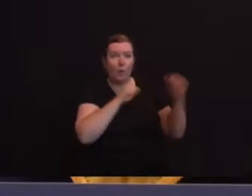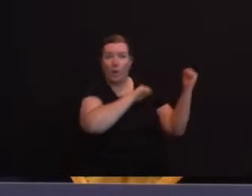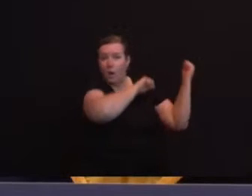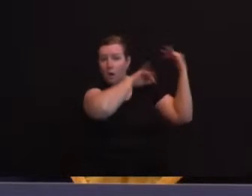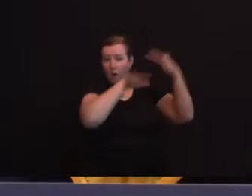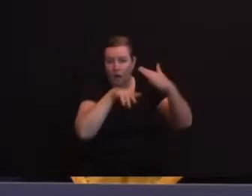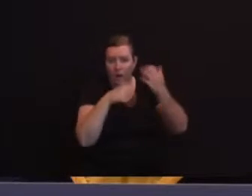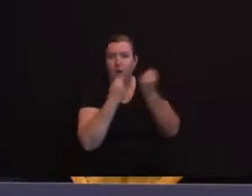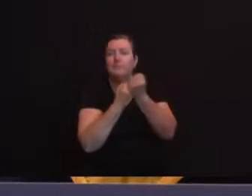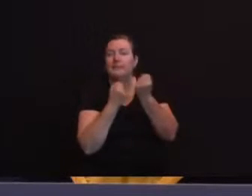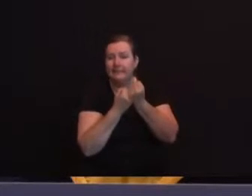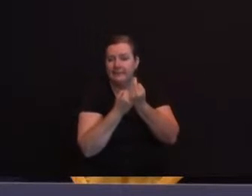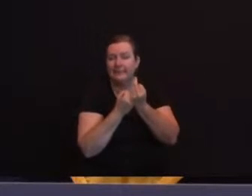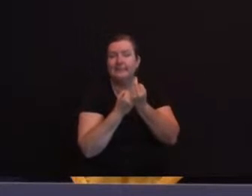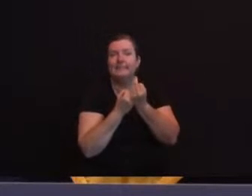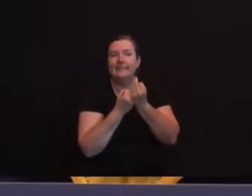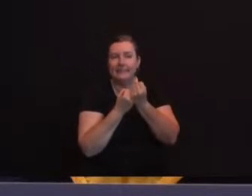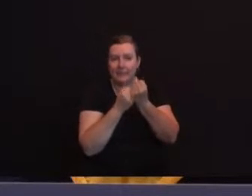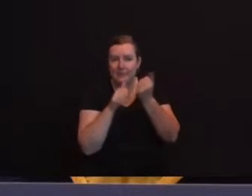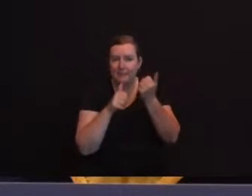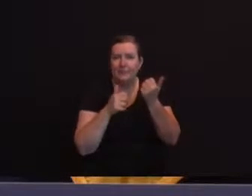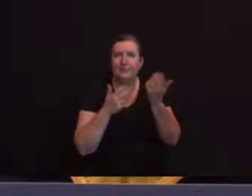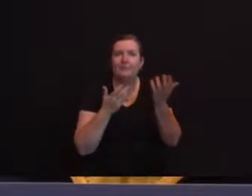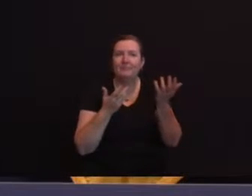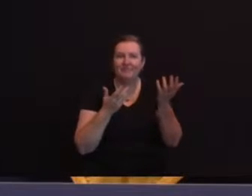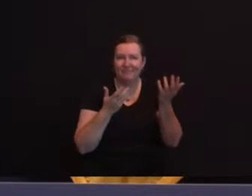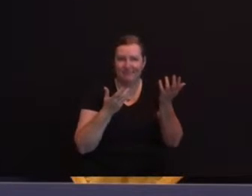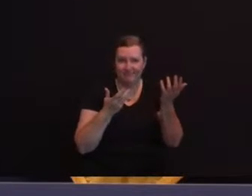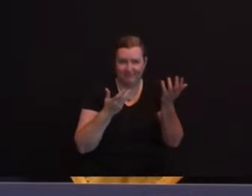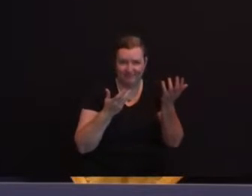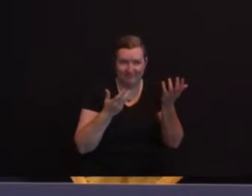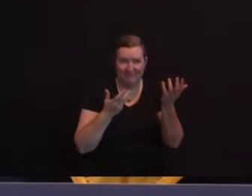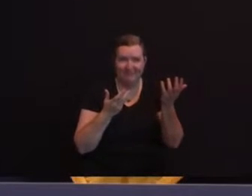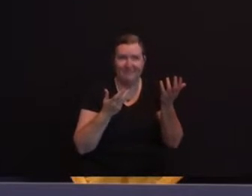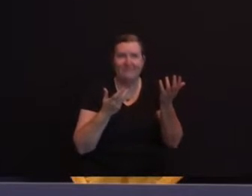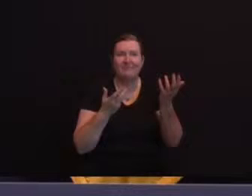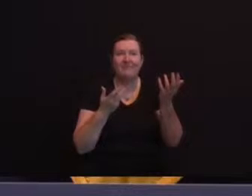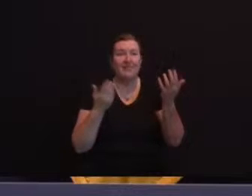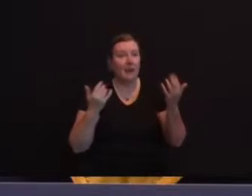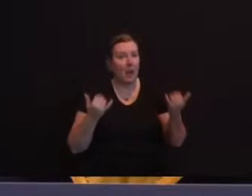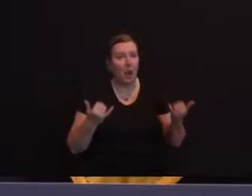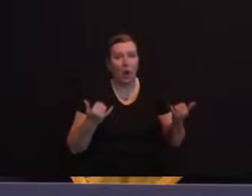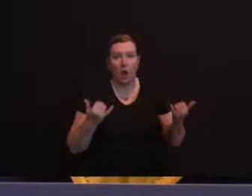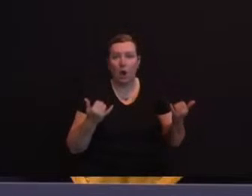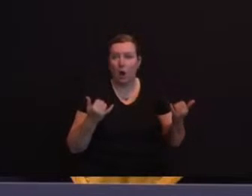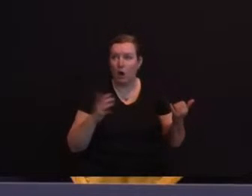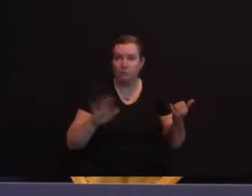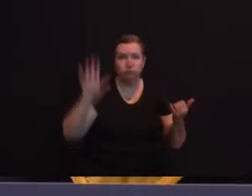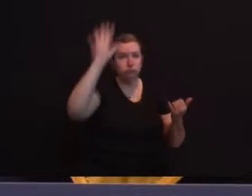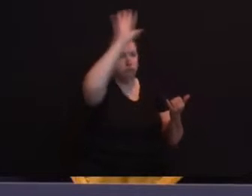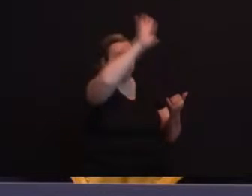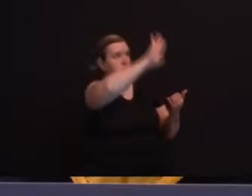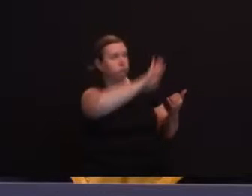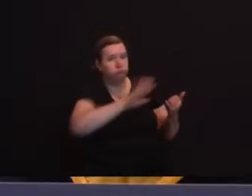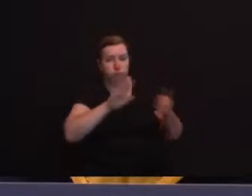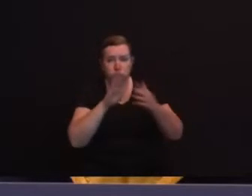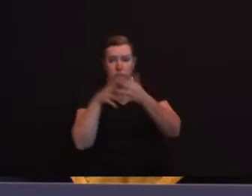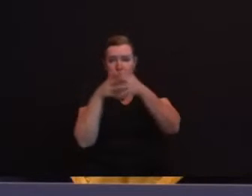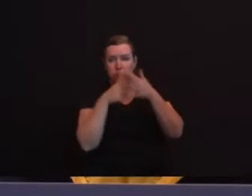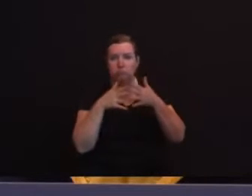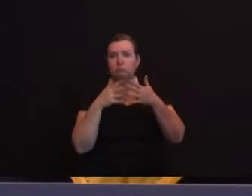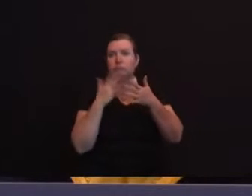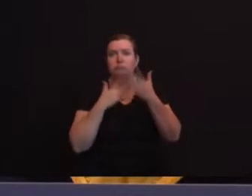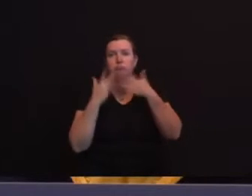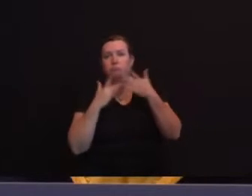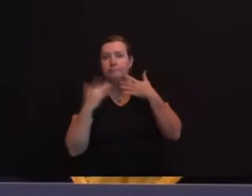point had a surplus of healthcare workers, and that's not the case. I mean, you look at these maps today, and everyone is on fire.